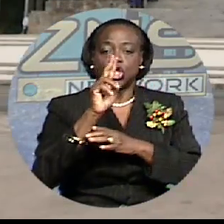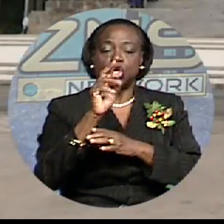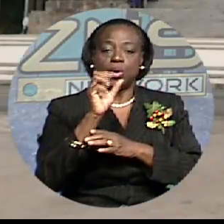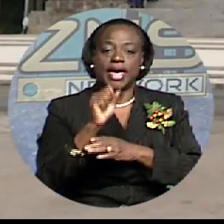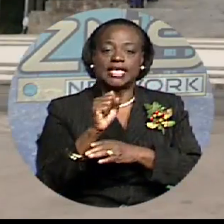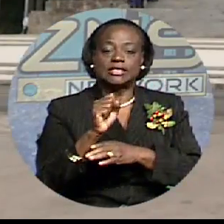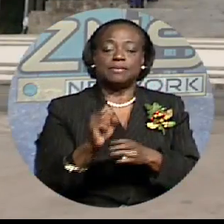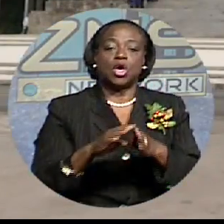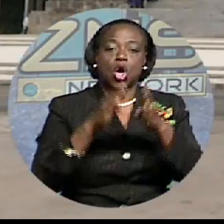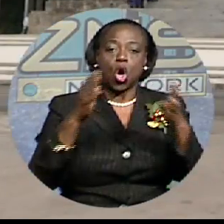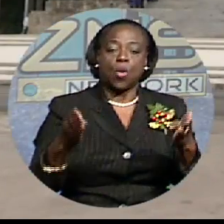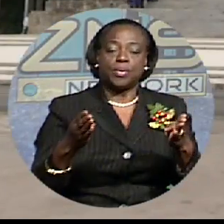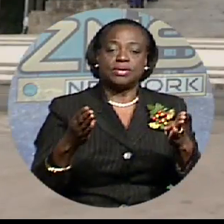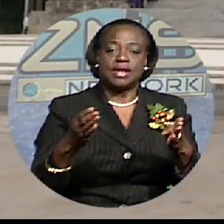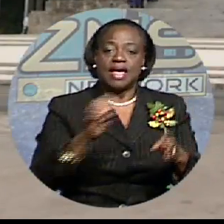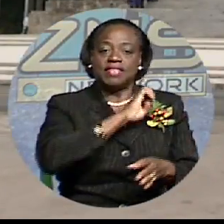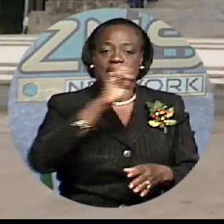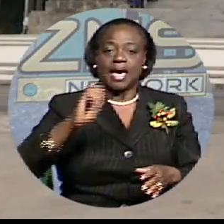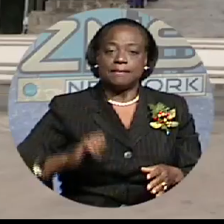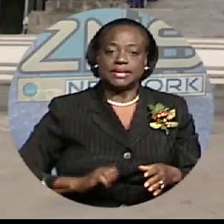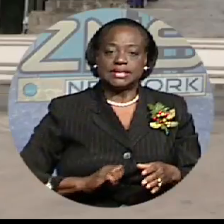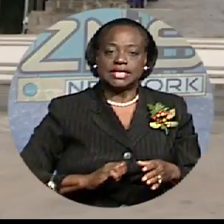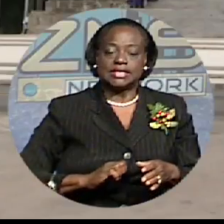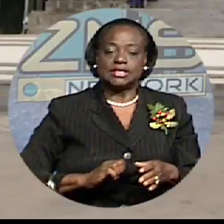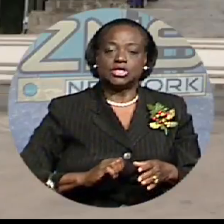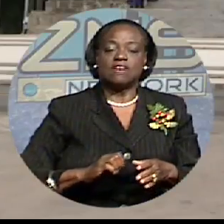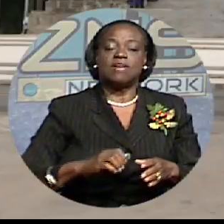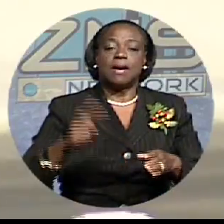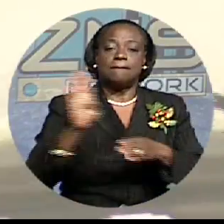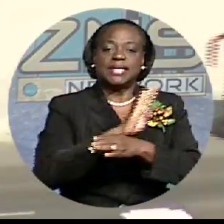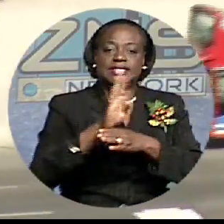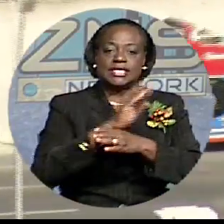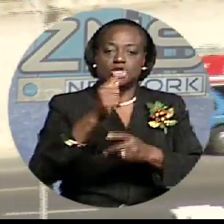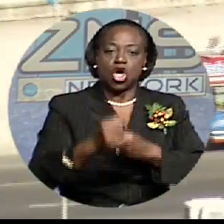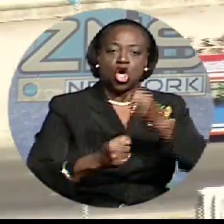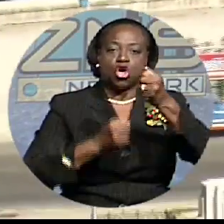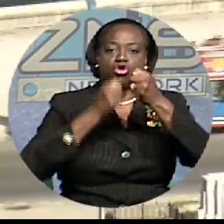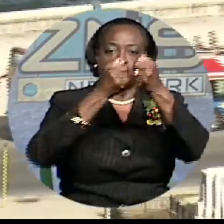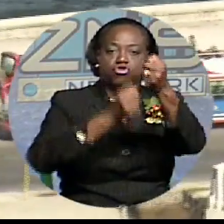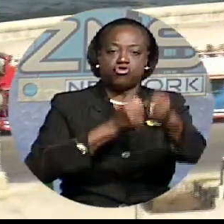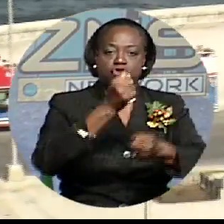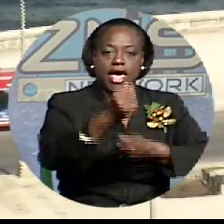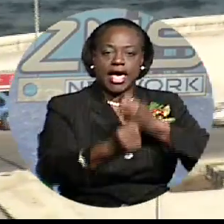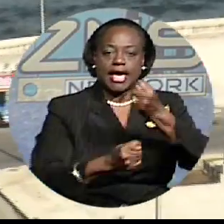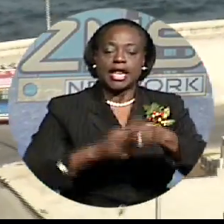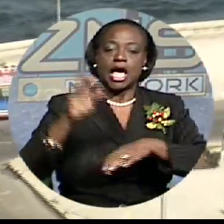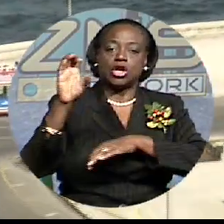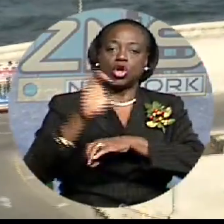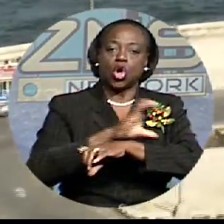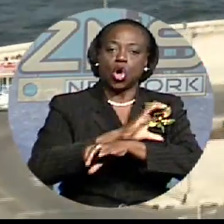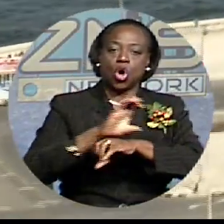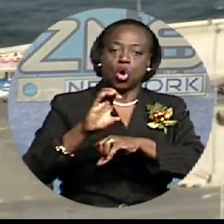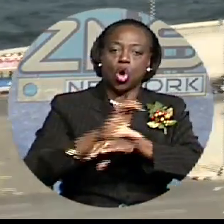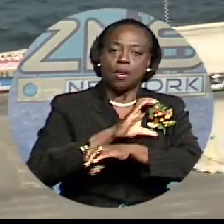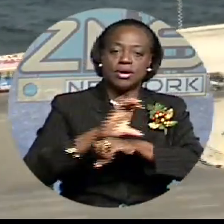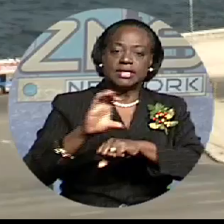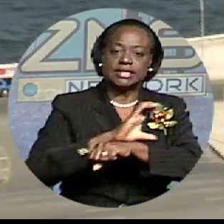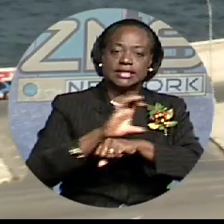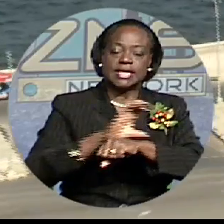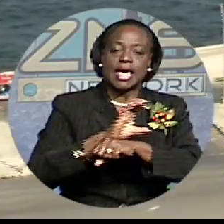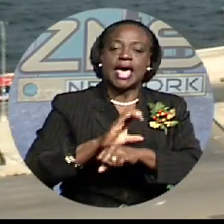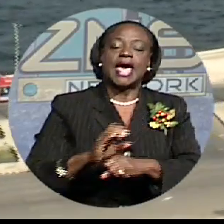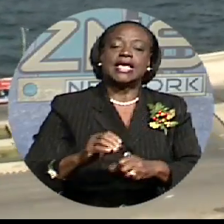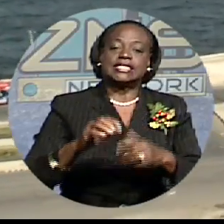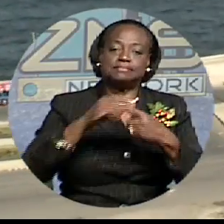embassies to begin to facilitate business, trade, and commerce, particularly banking. But no doubt the attention will be on travel, as the mystery of Cuba